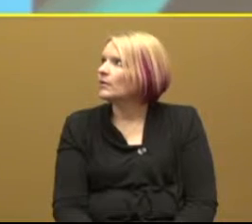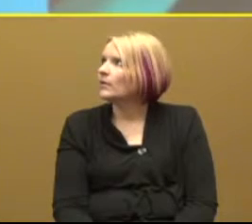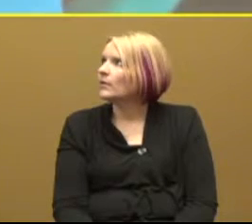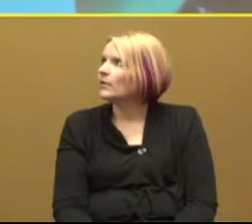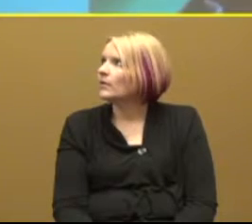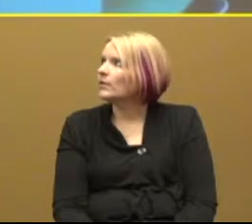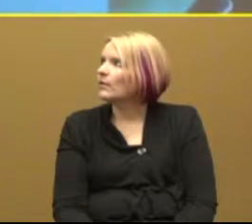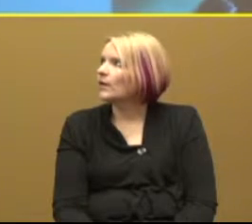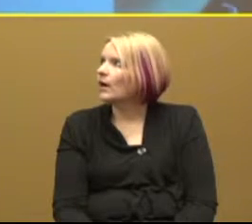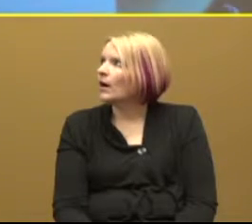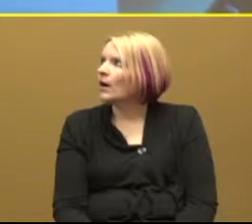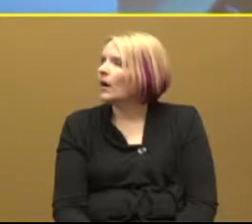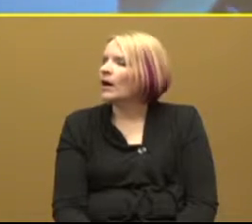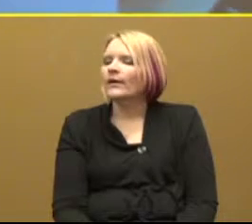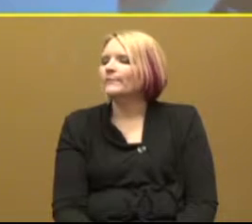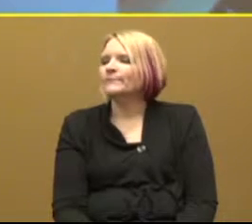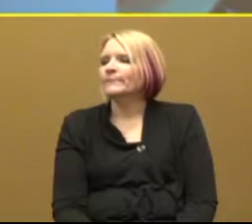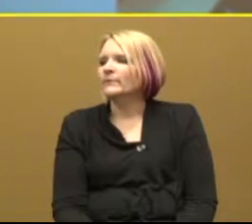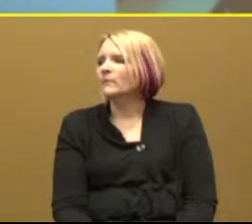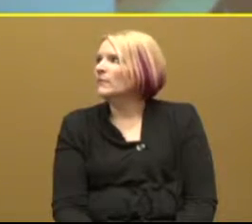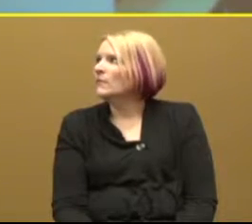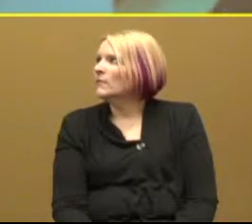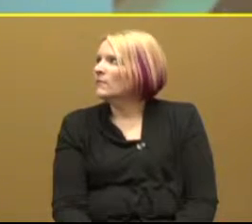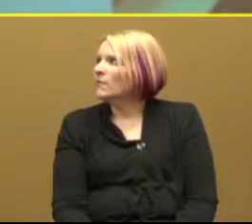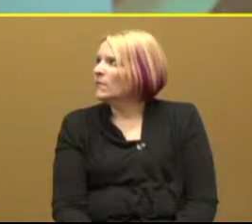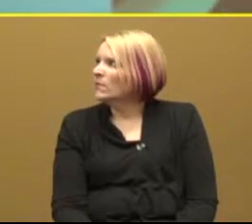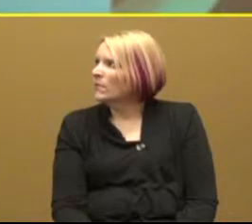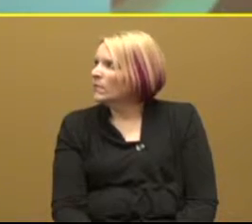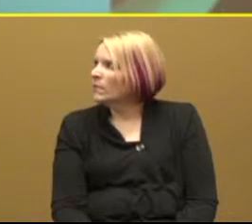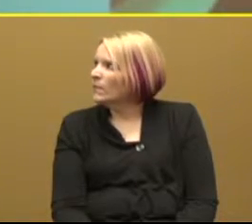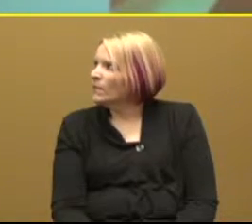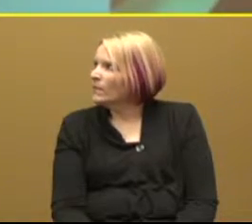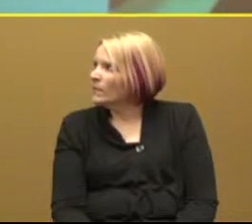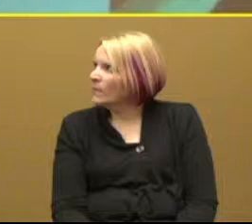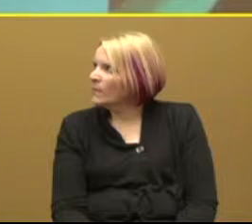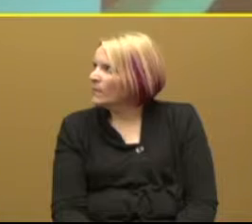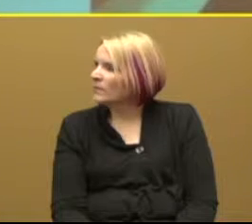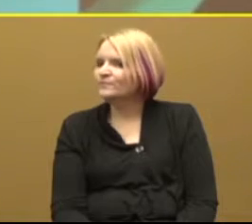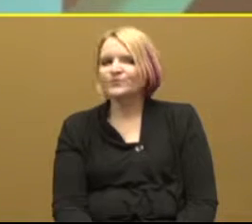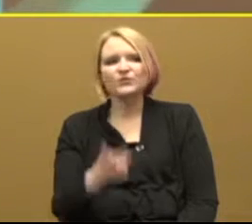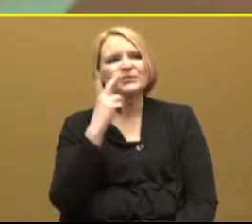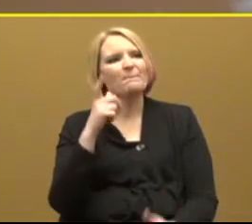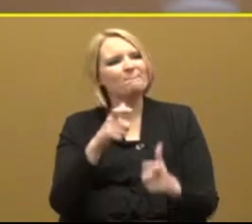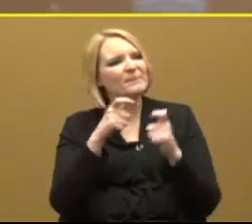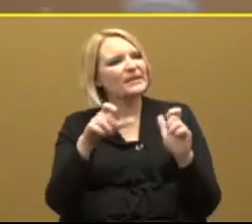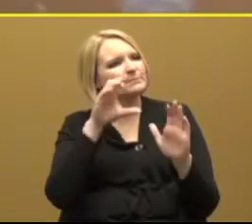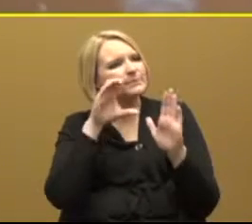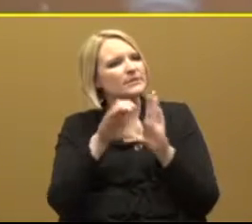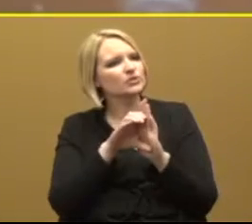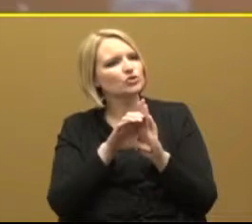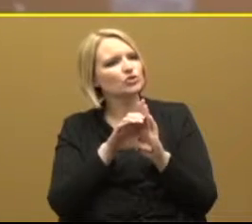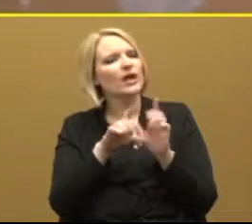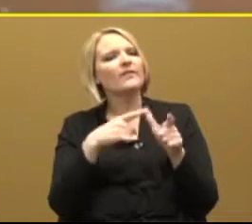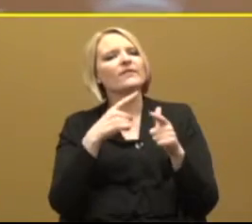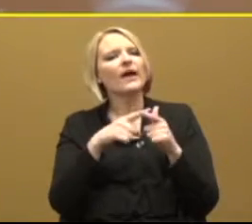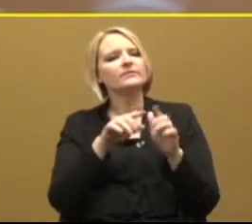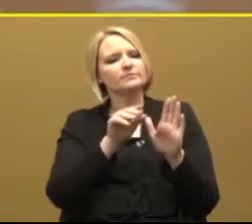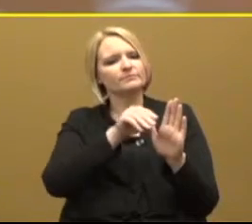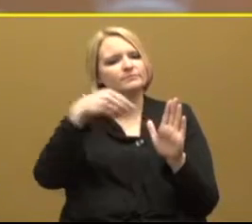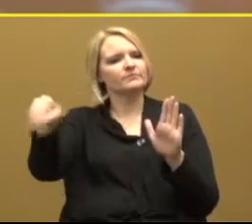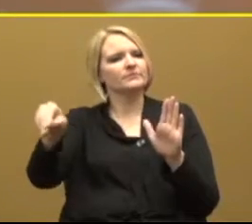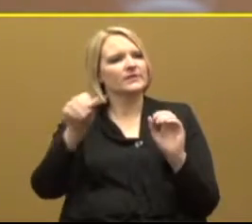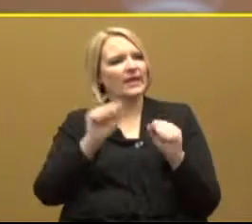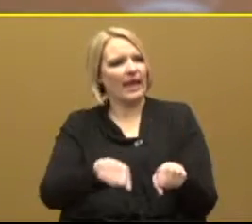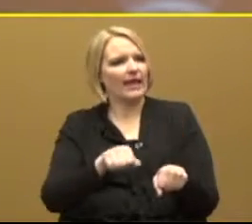see, right, these didn't have see right here, there's a big picture, and then there's Velcro underneath